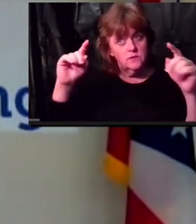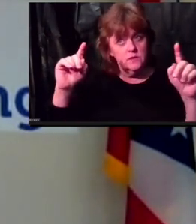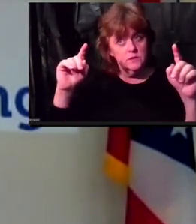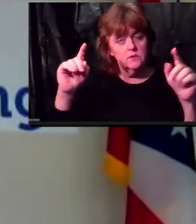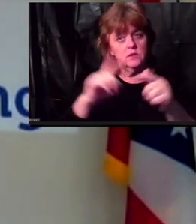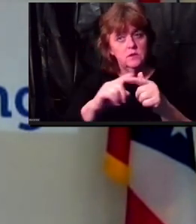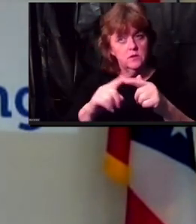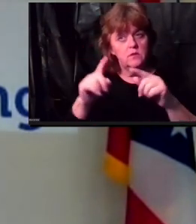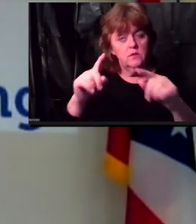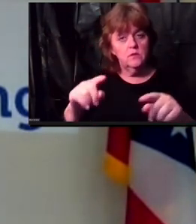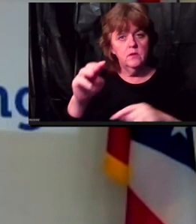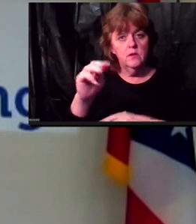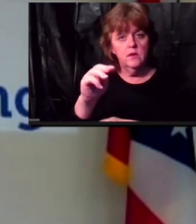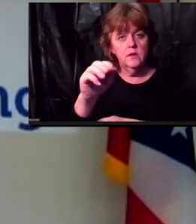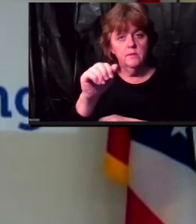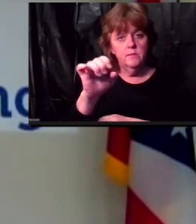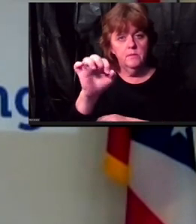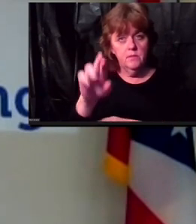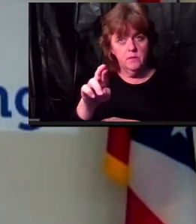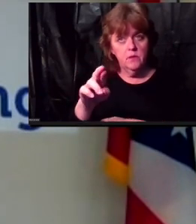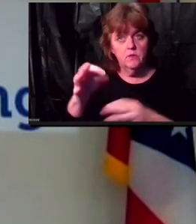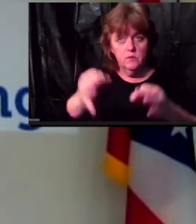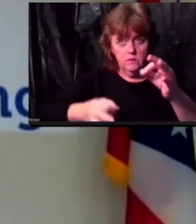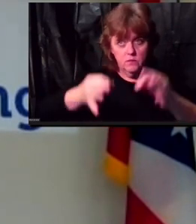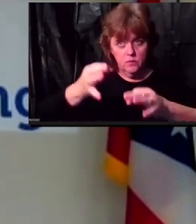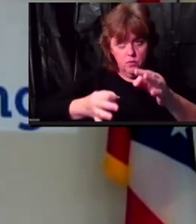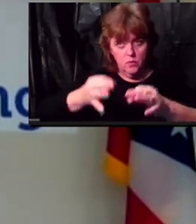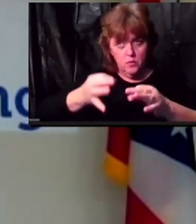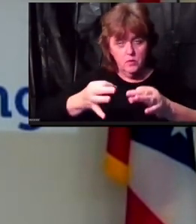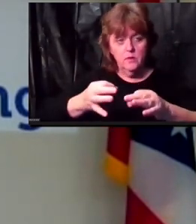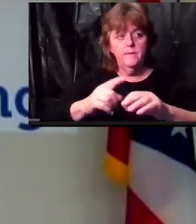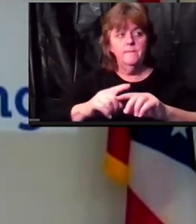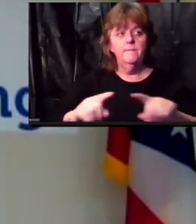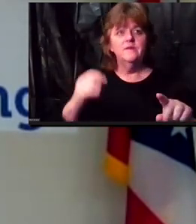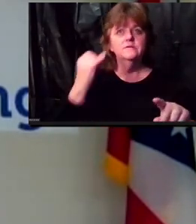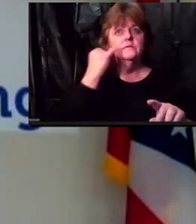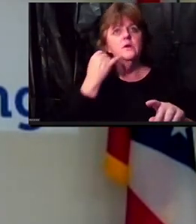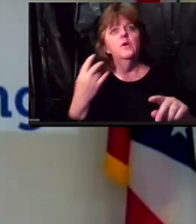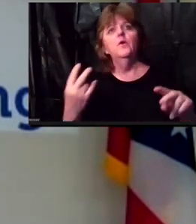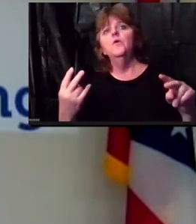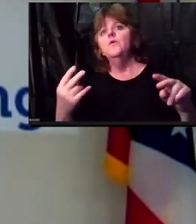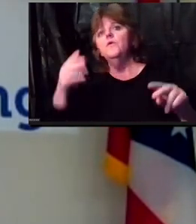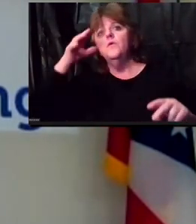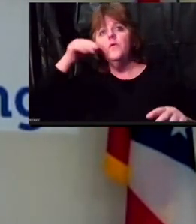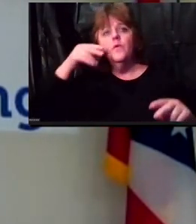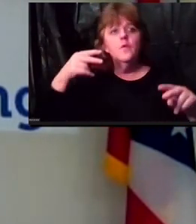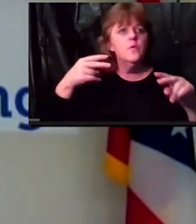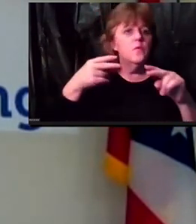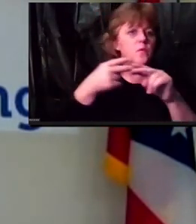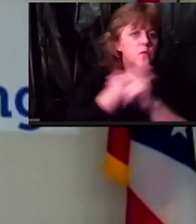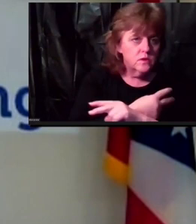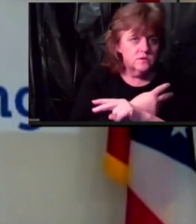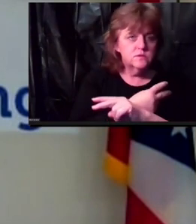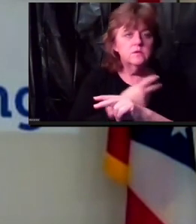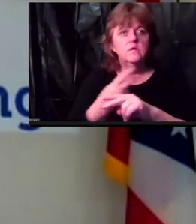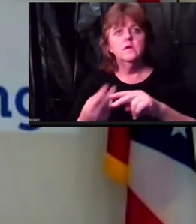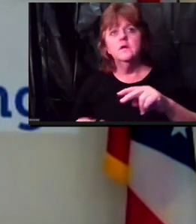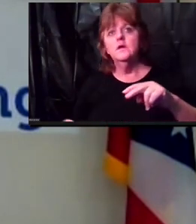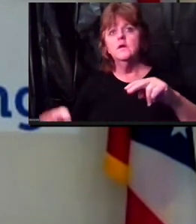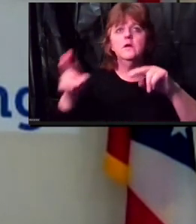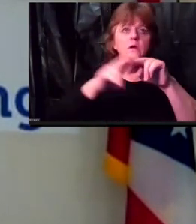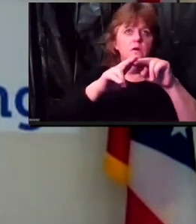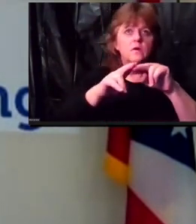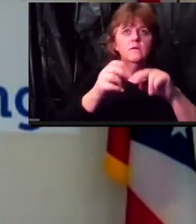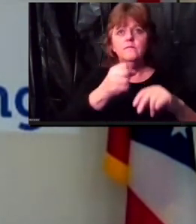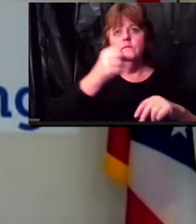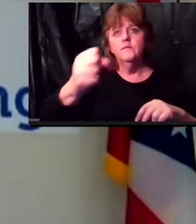mayor's court. But should we have a situation where it escalates, we may end up citing folks into Xenia